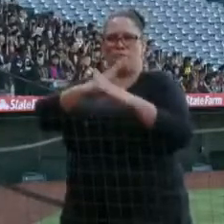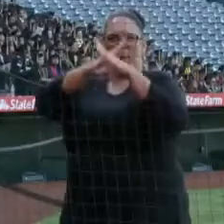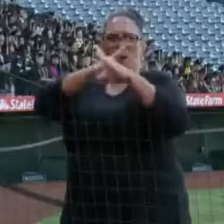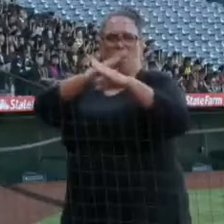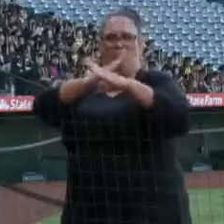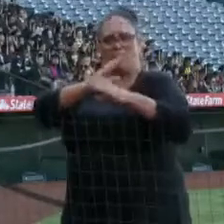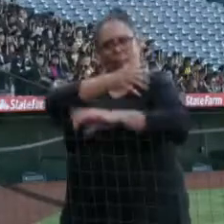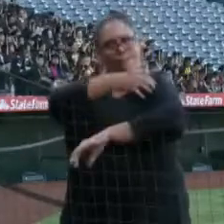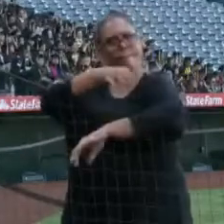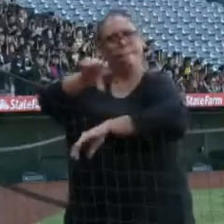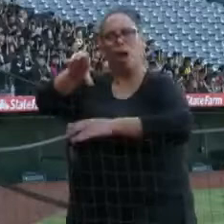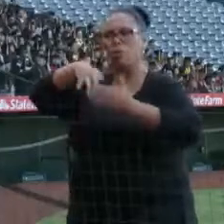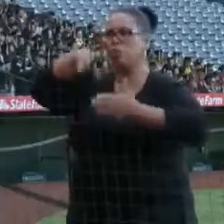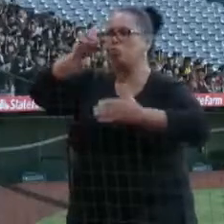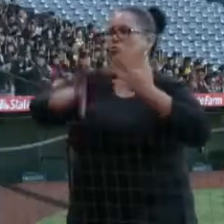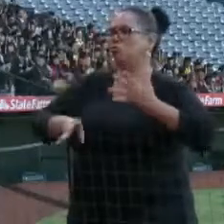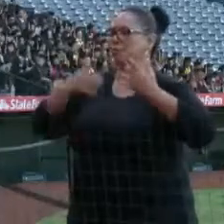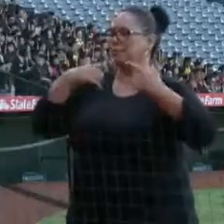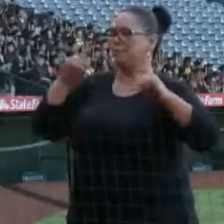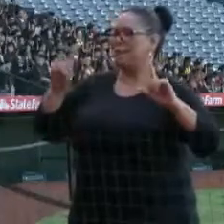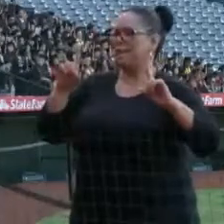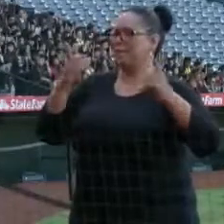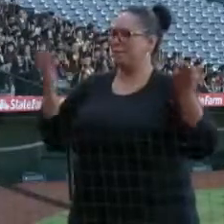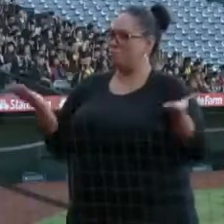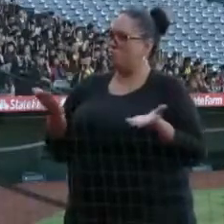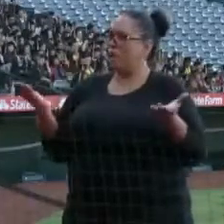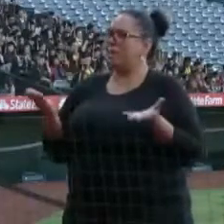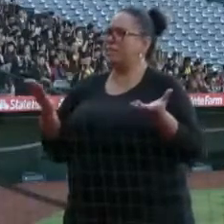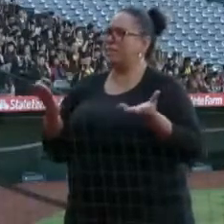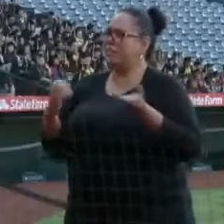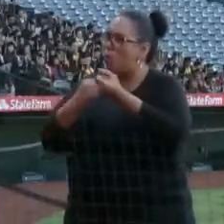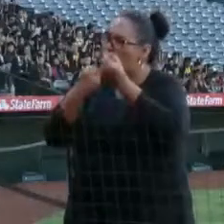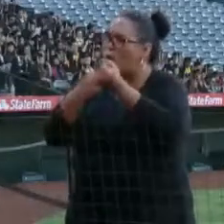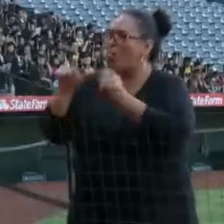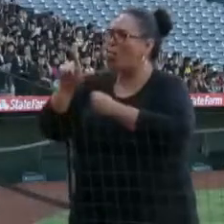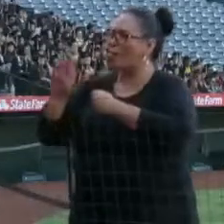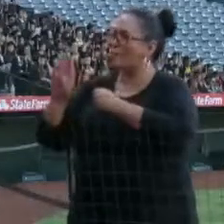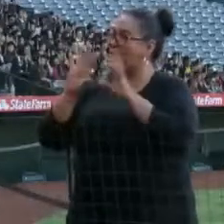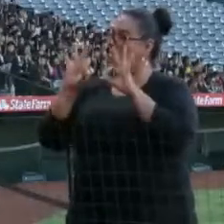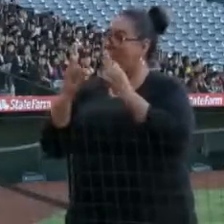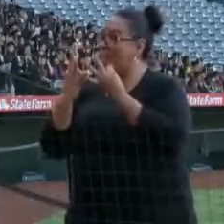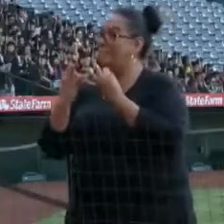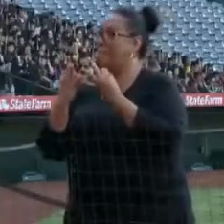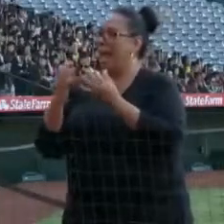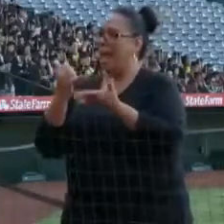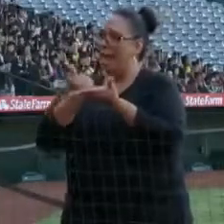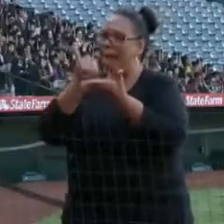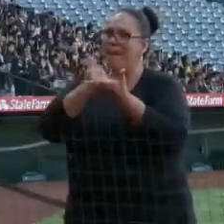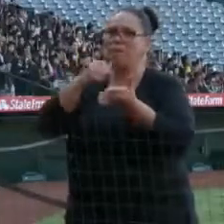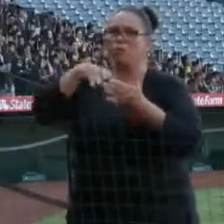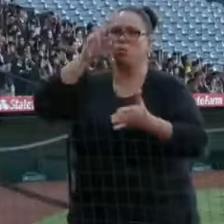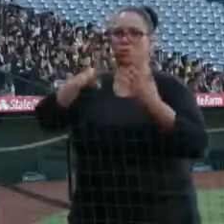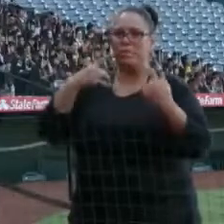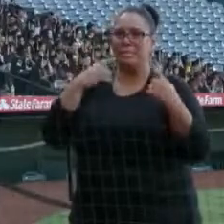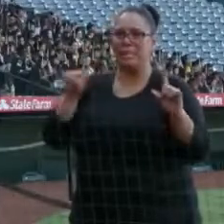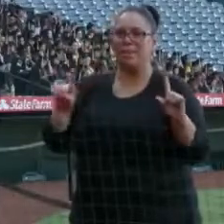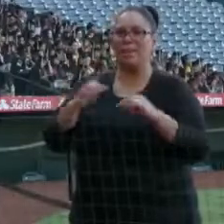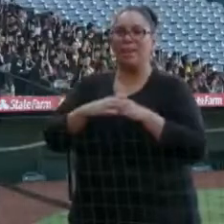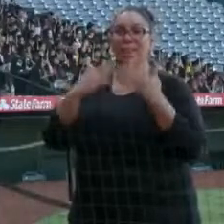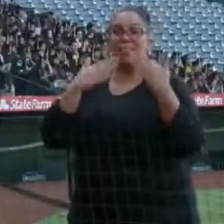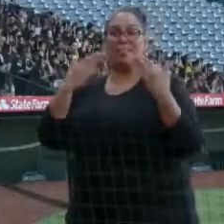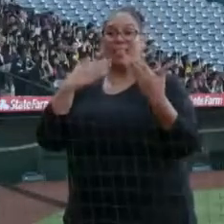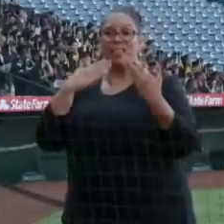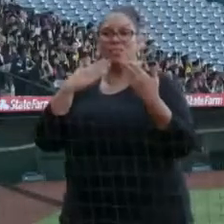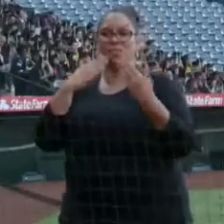succeed. Let's be present and support the One Beach family that we are and help the students to be successful. And thank you to a special to